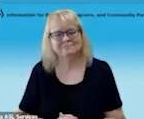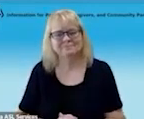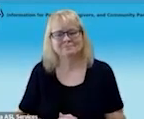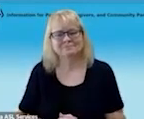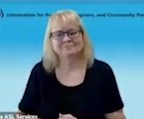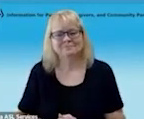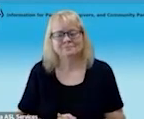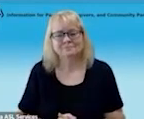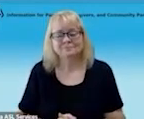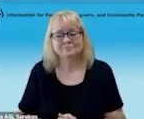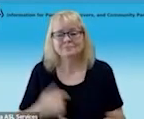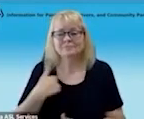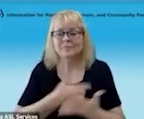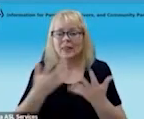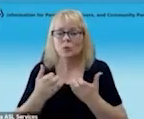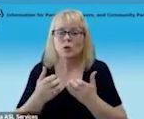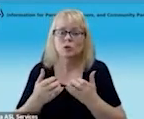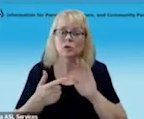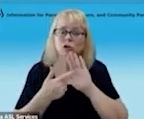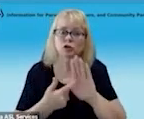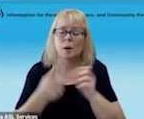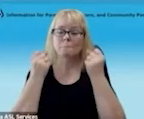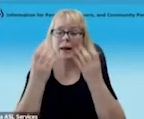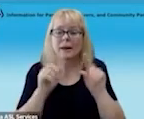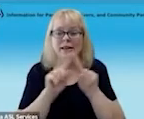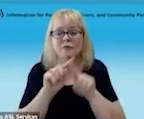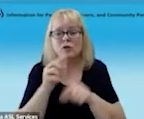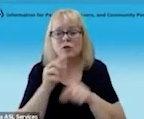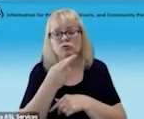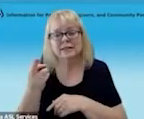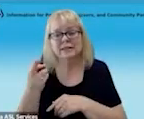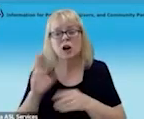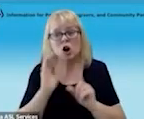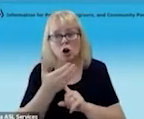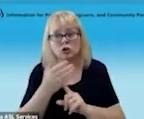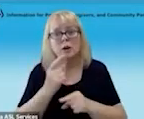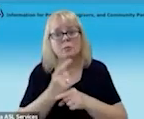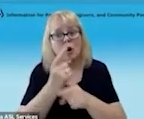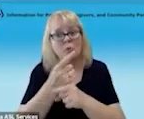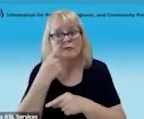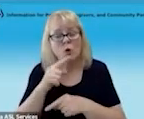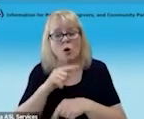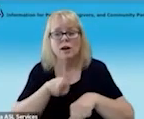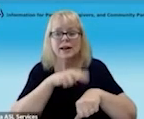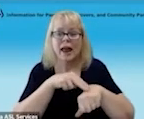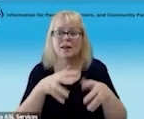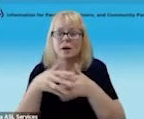and needs some support, we definitely have the opportunity to vaccinate everyone in the family. Next slide,